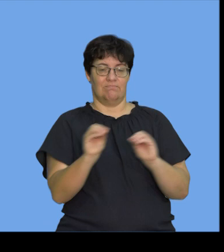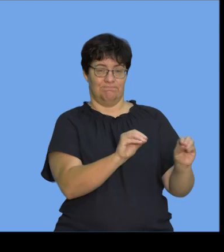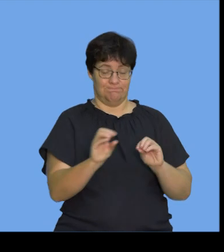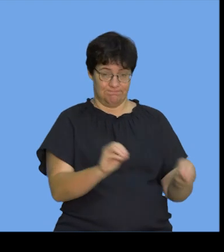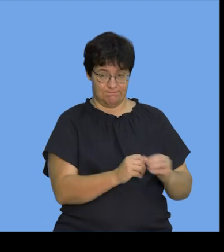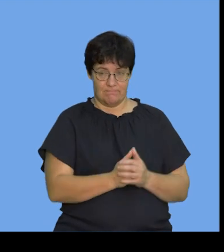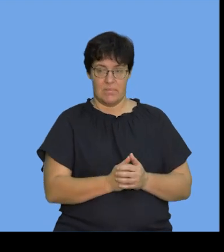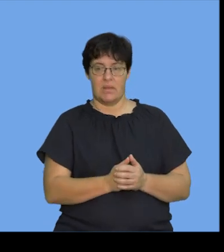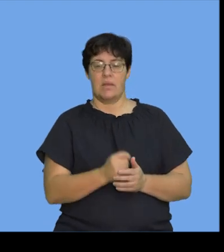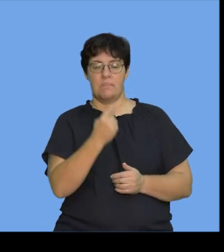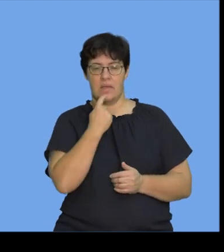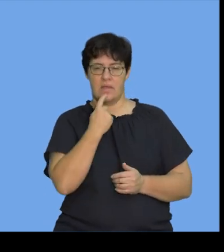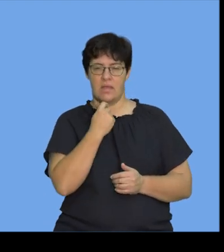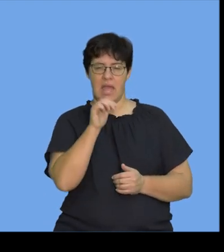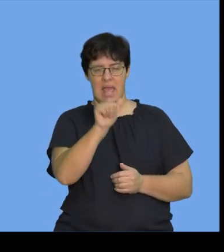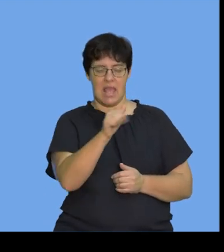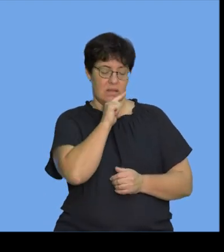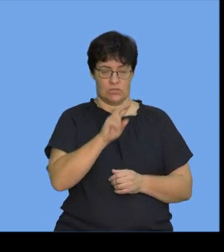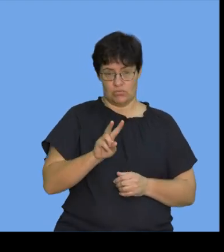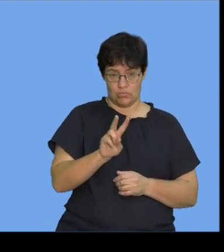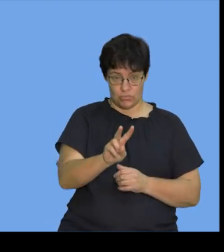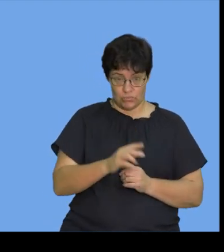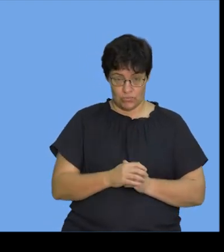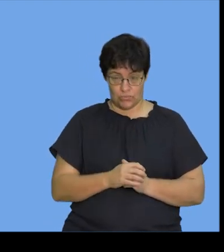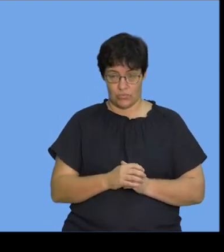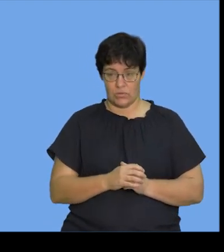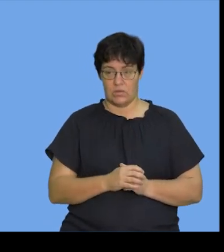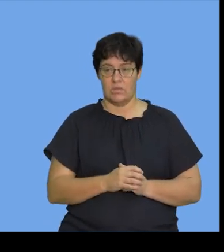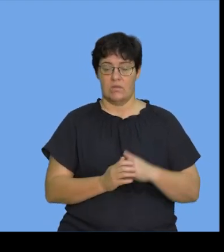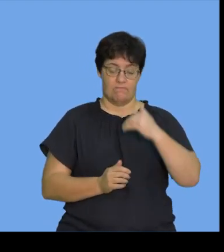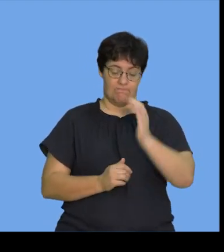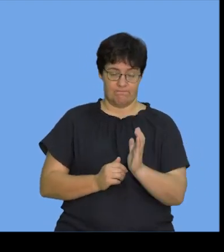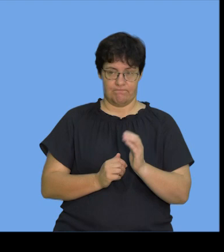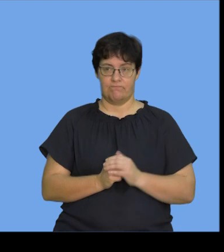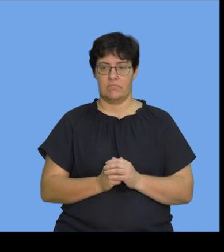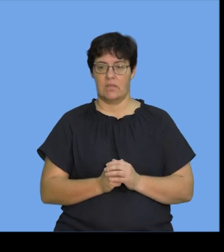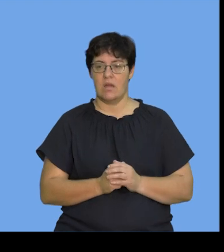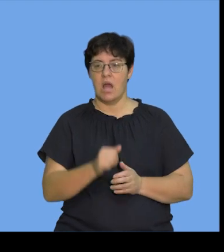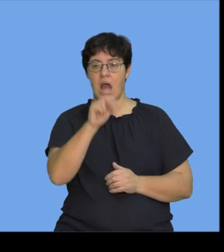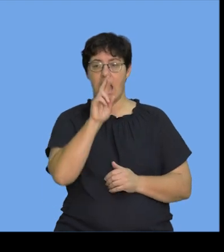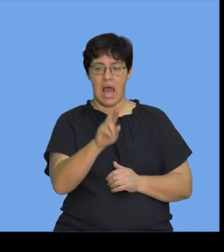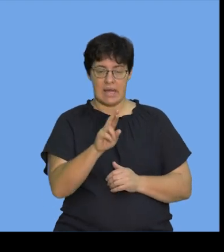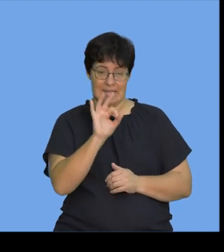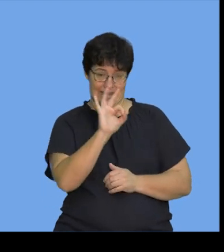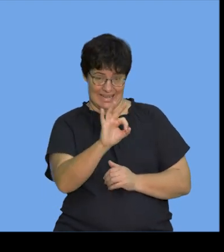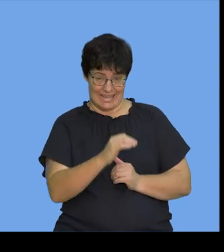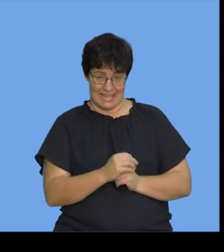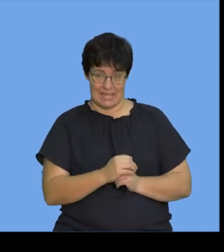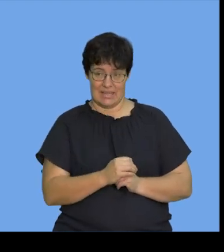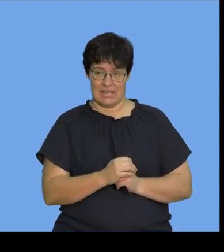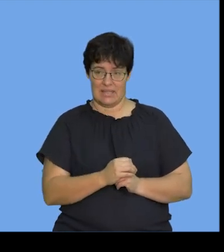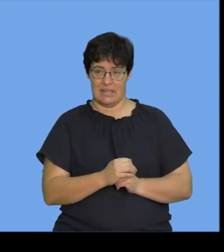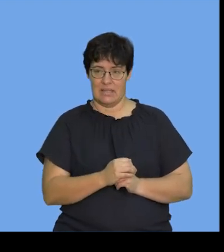be my a value, as I said, is 2, open the bracket, my r is 3,